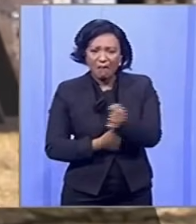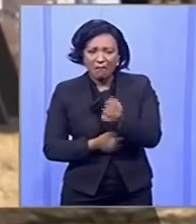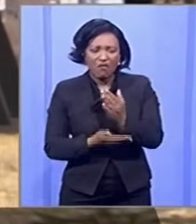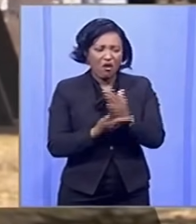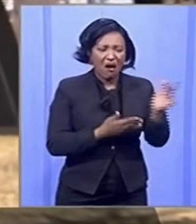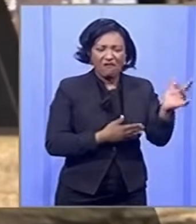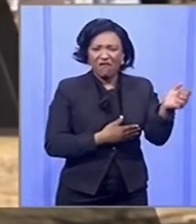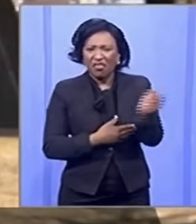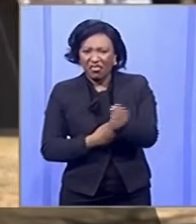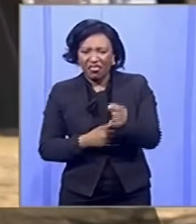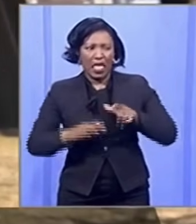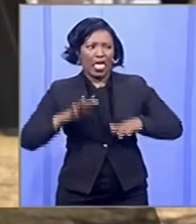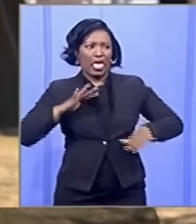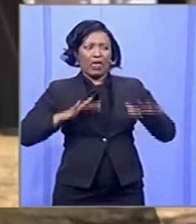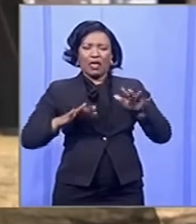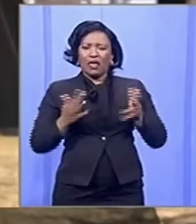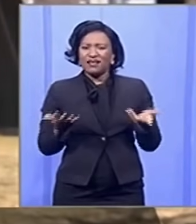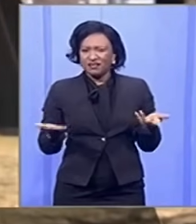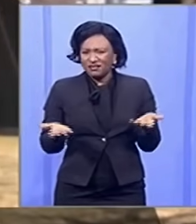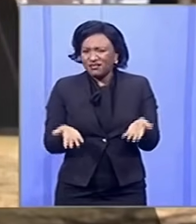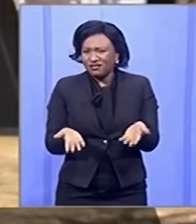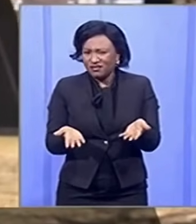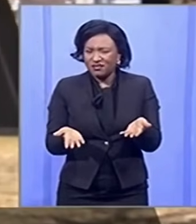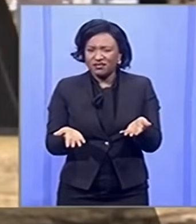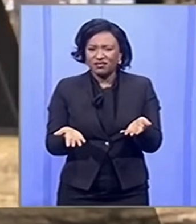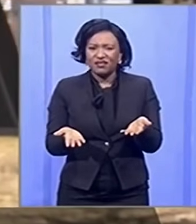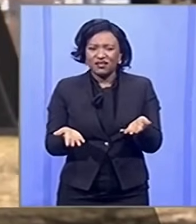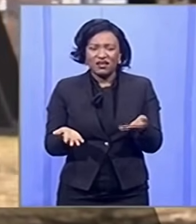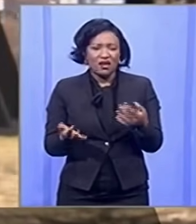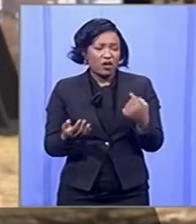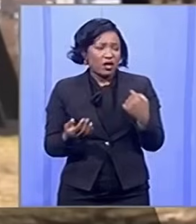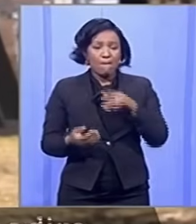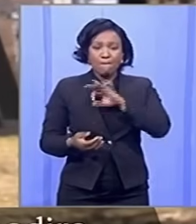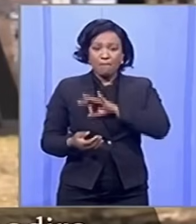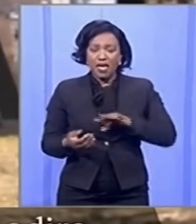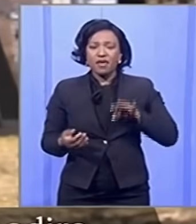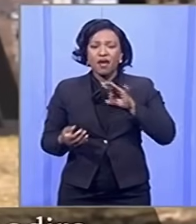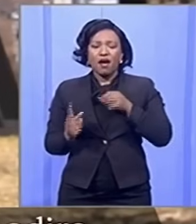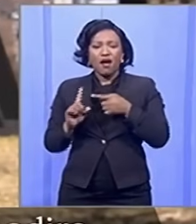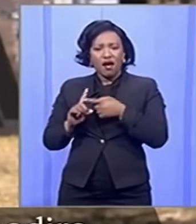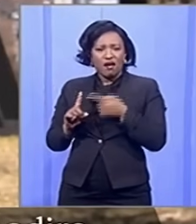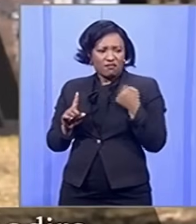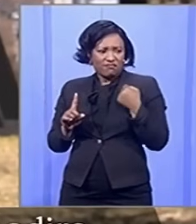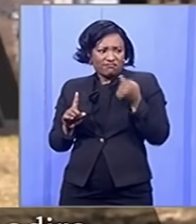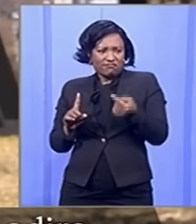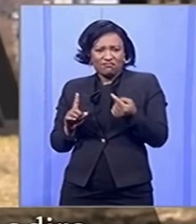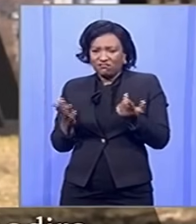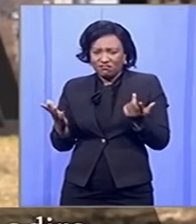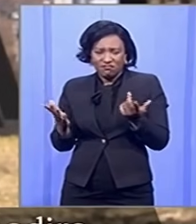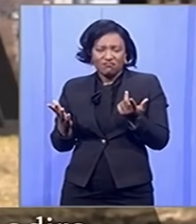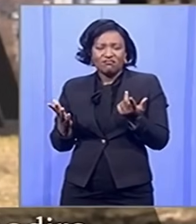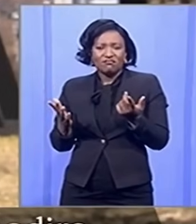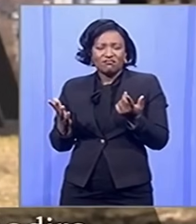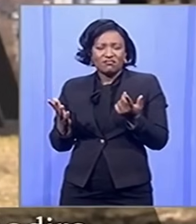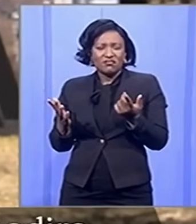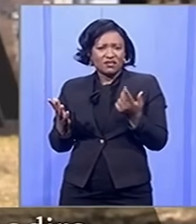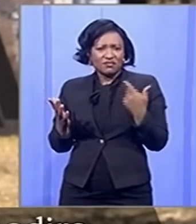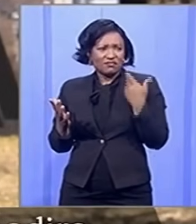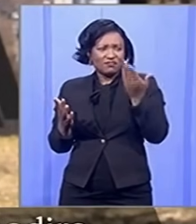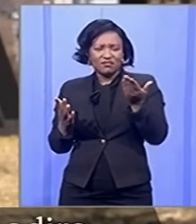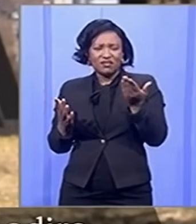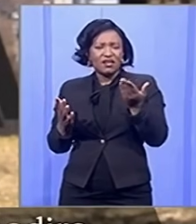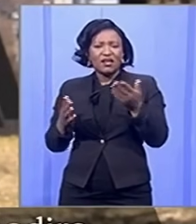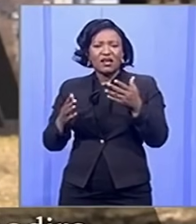But what we have seen in the last year or to 18 months under the current mayor is an increasingly